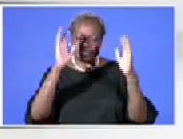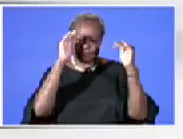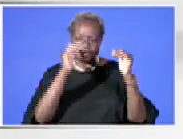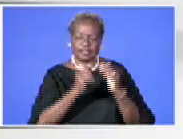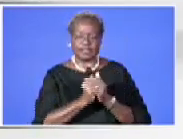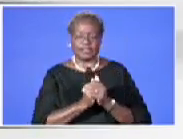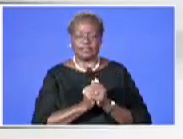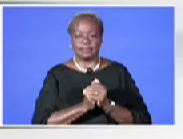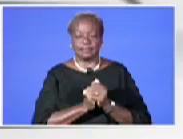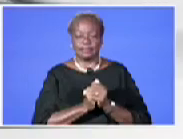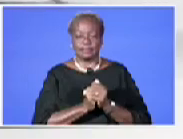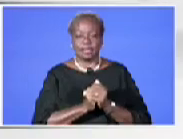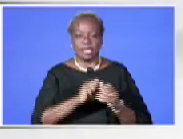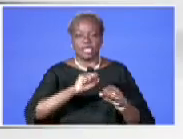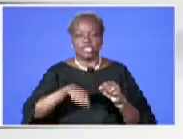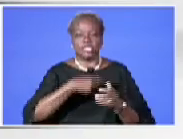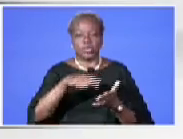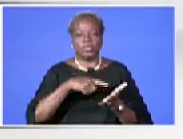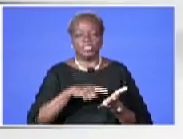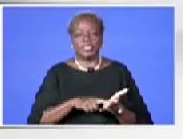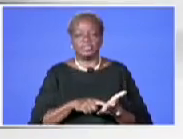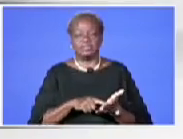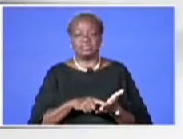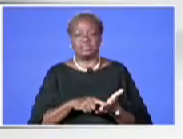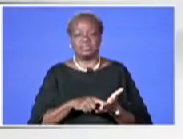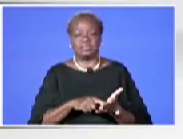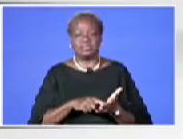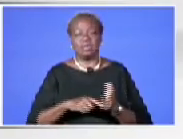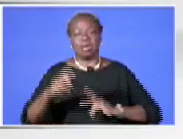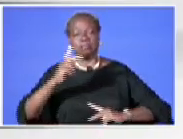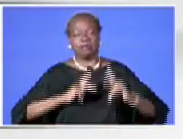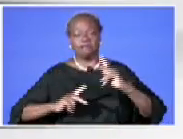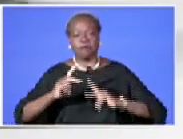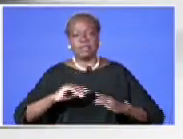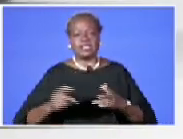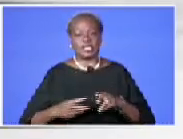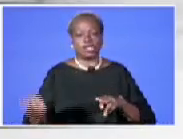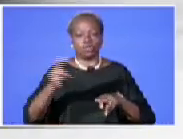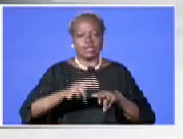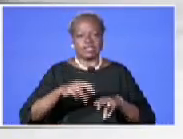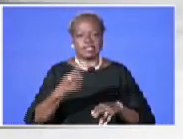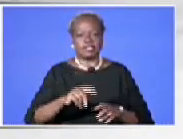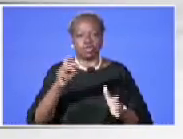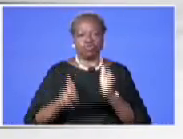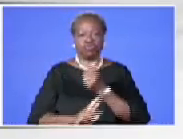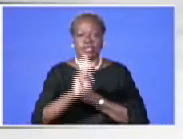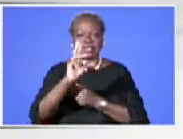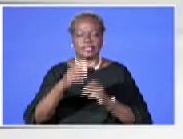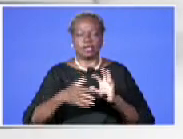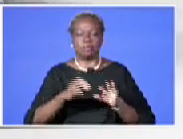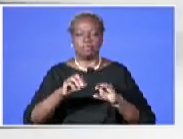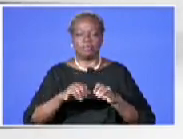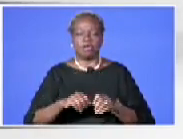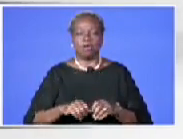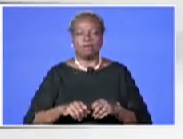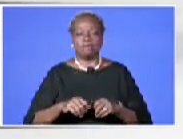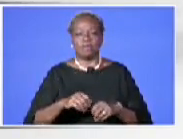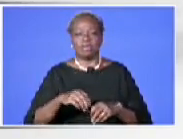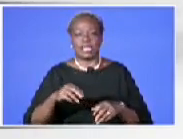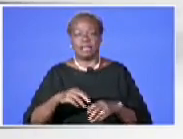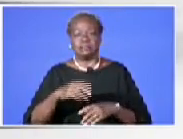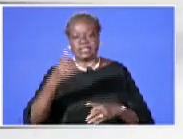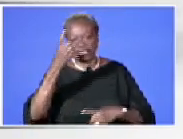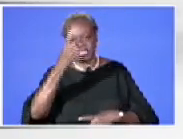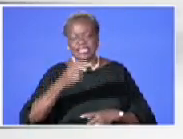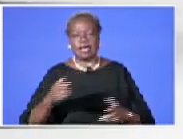So this performance increases the risks of outbreaks occurring at the same time